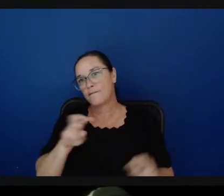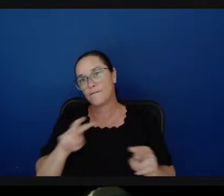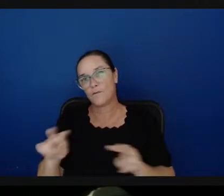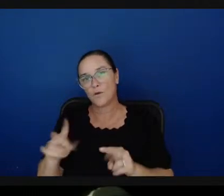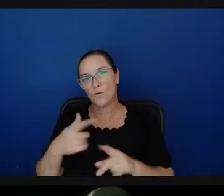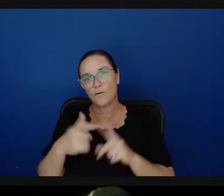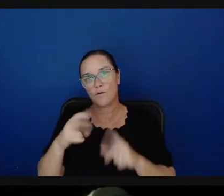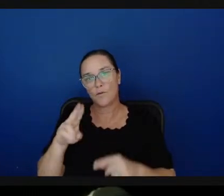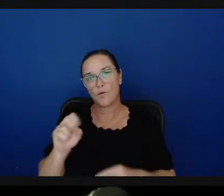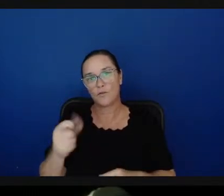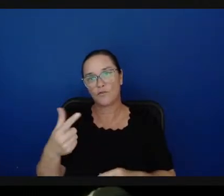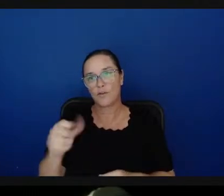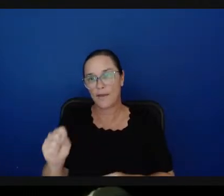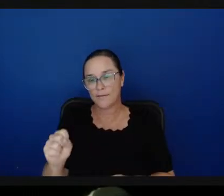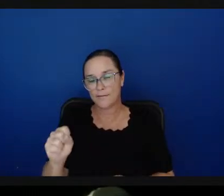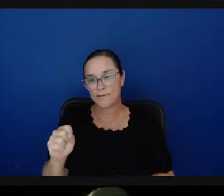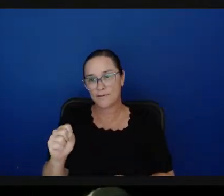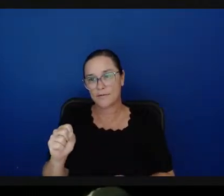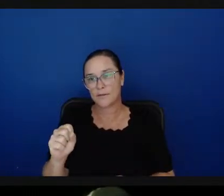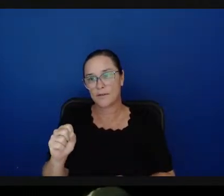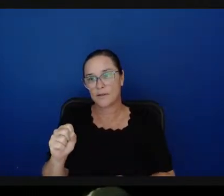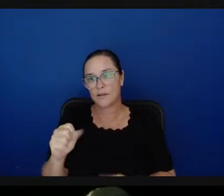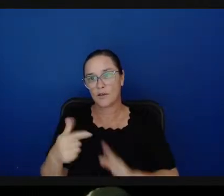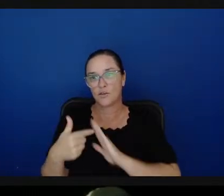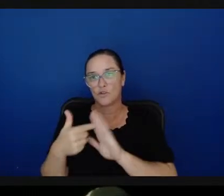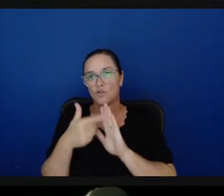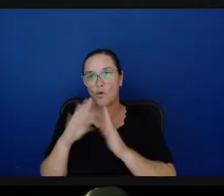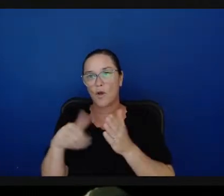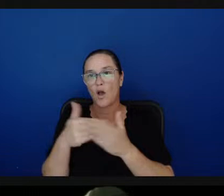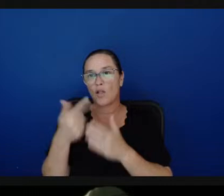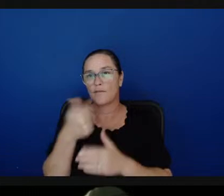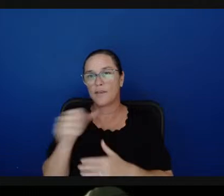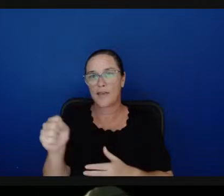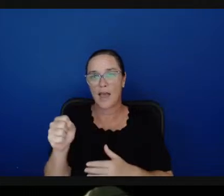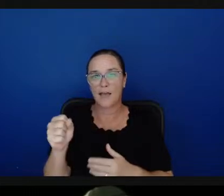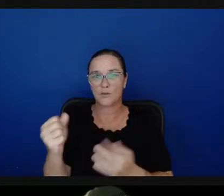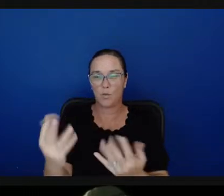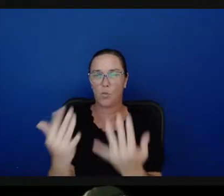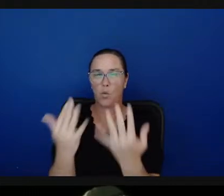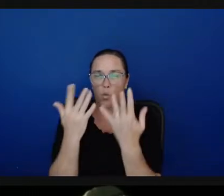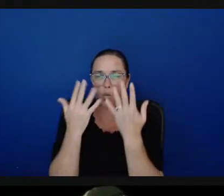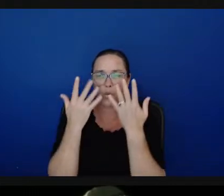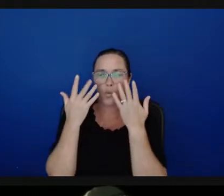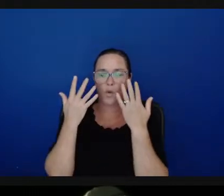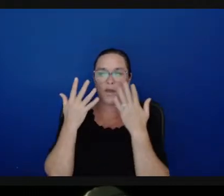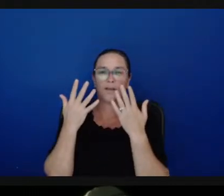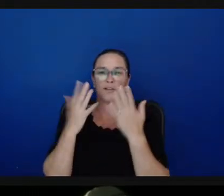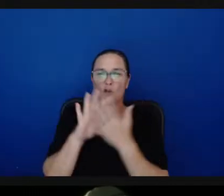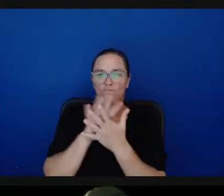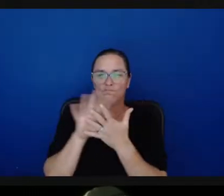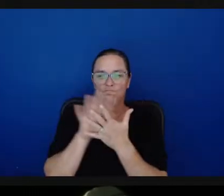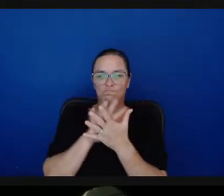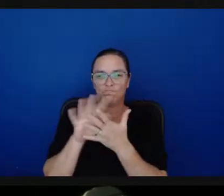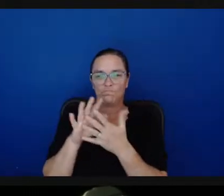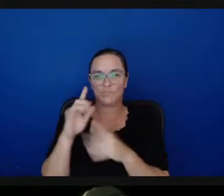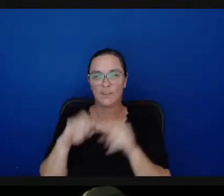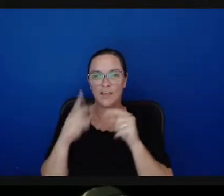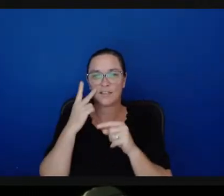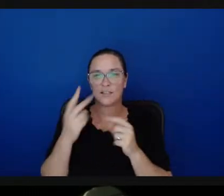cam on YouTube, showing a lot of that gas blowing right towards this camera. So it obscures a lot of the details of what's in the